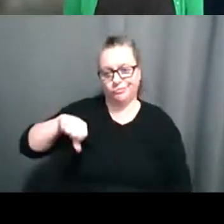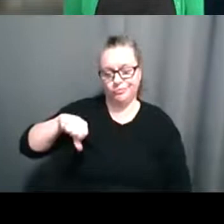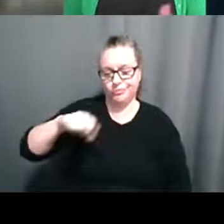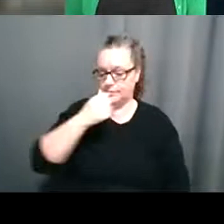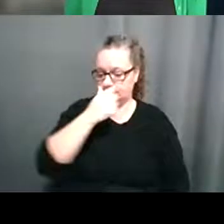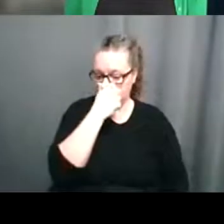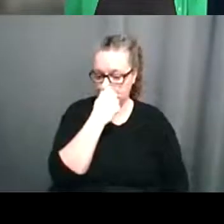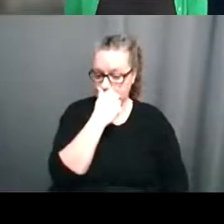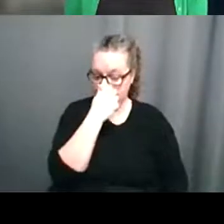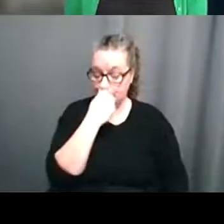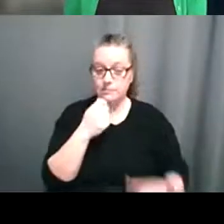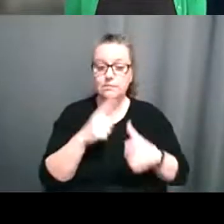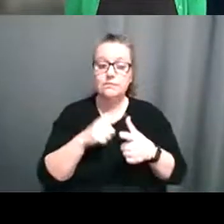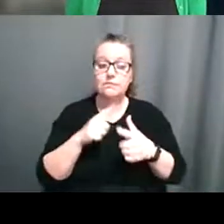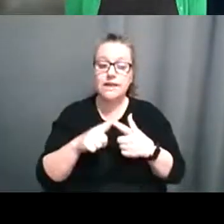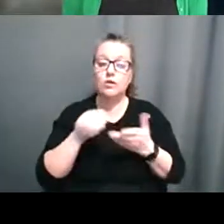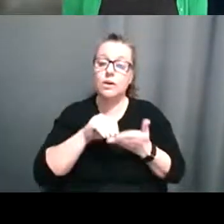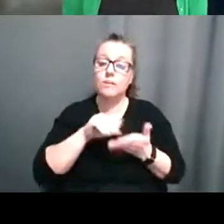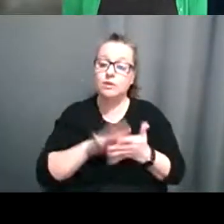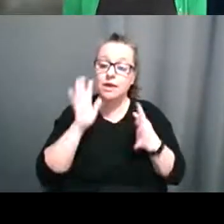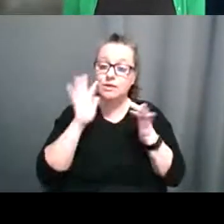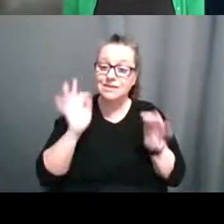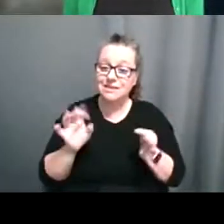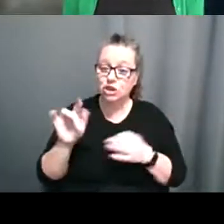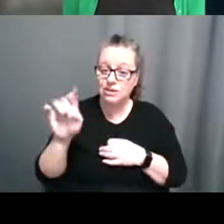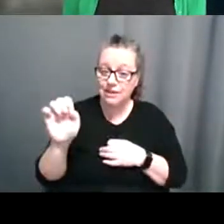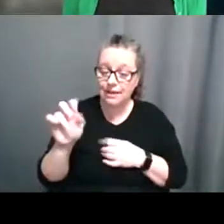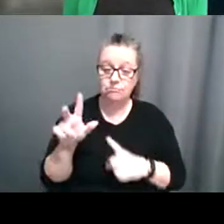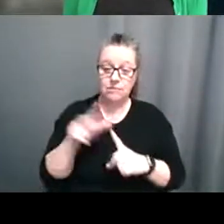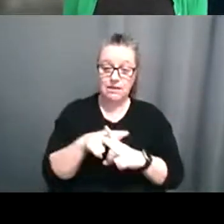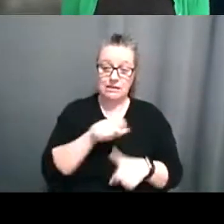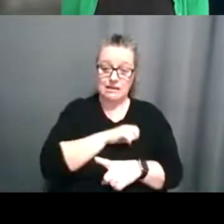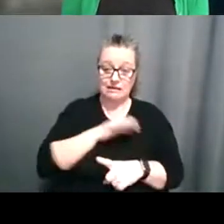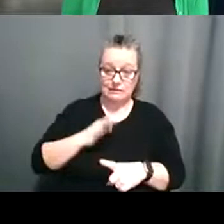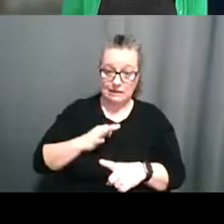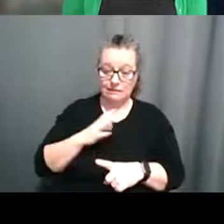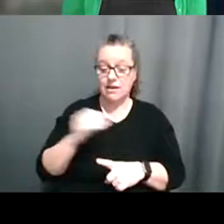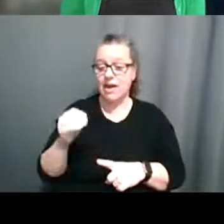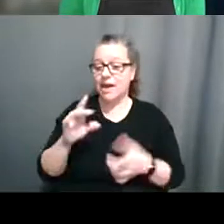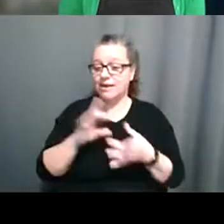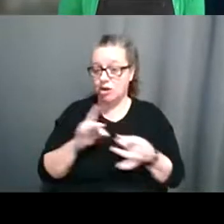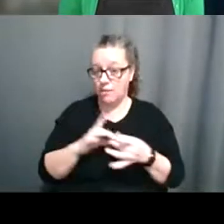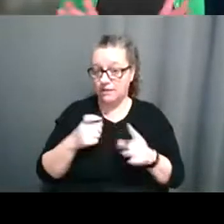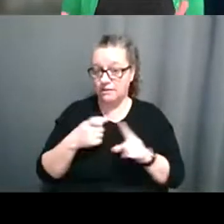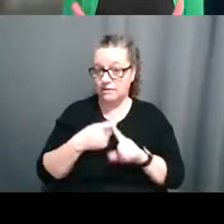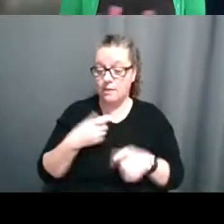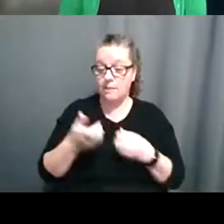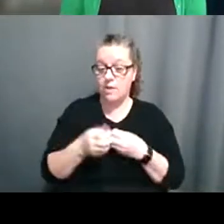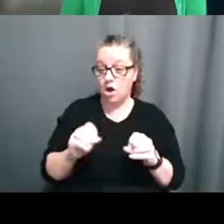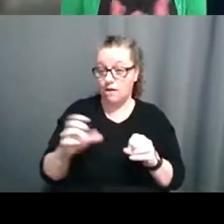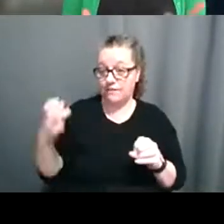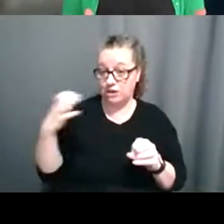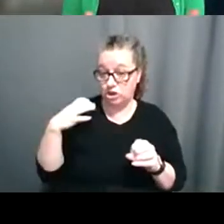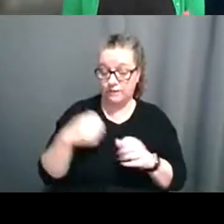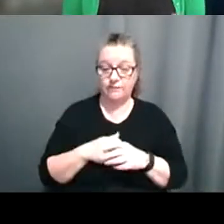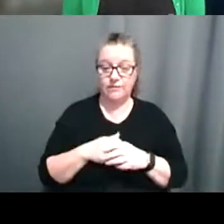along with the decision date, assigned staff, and any comments that the office chief had. This was an area